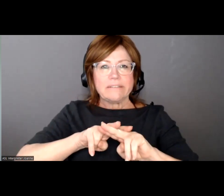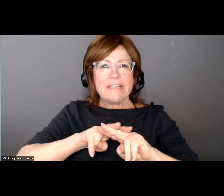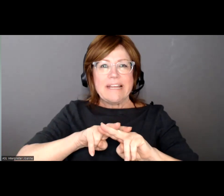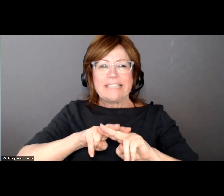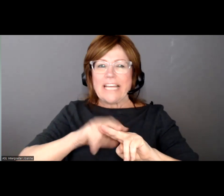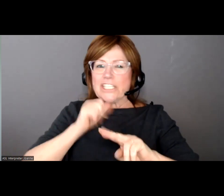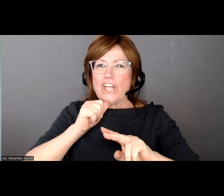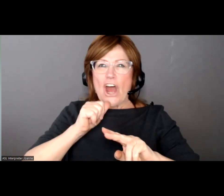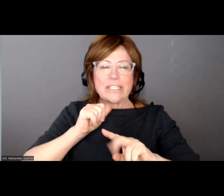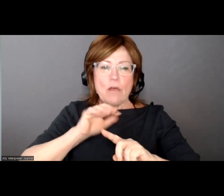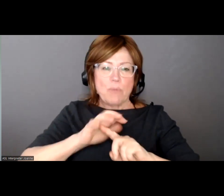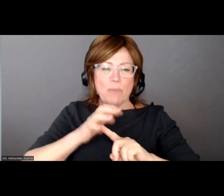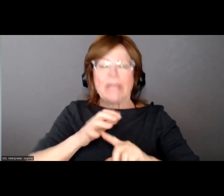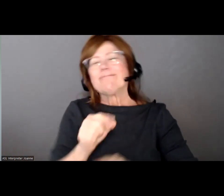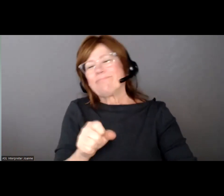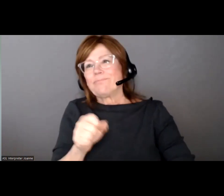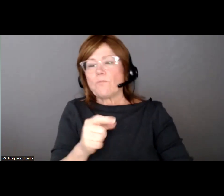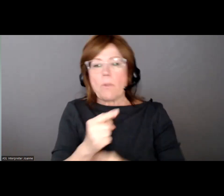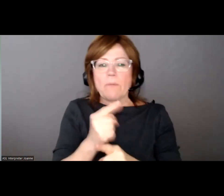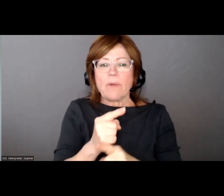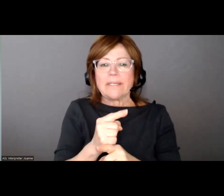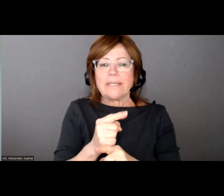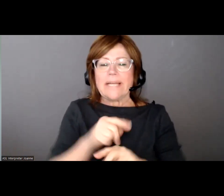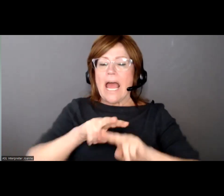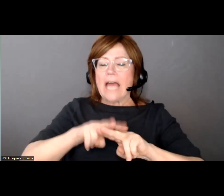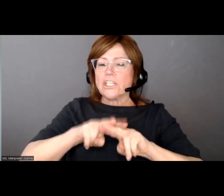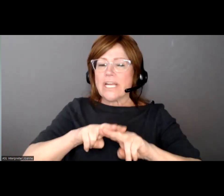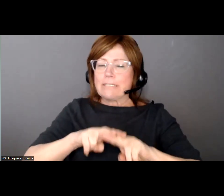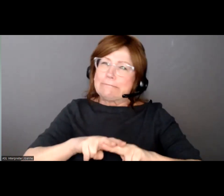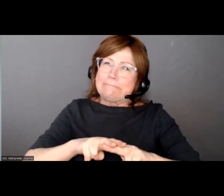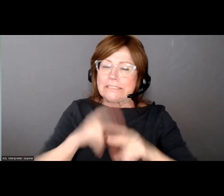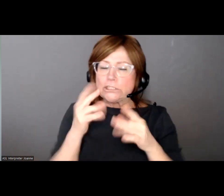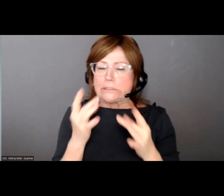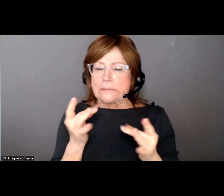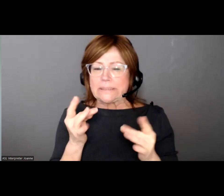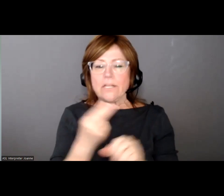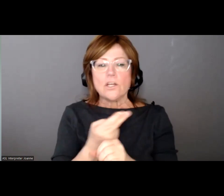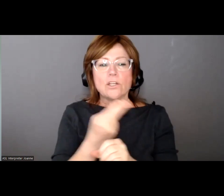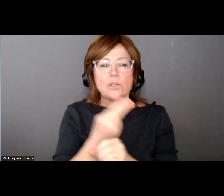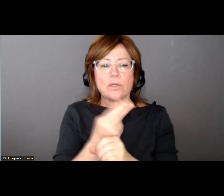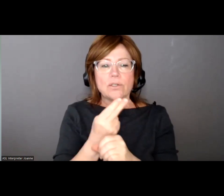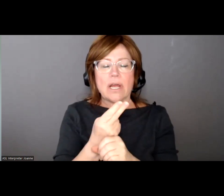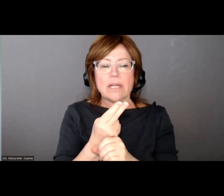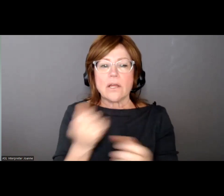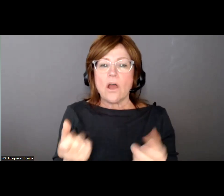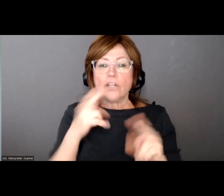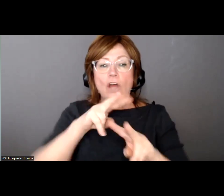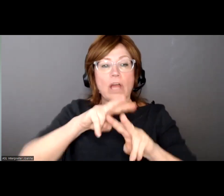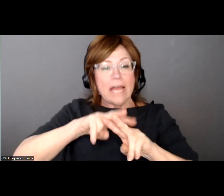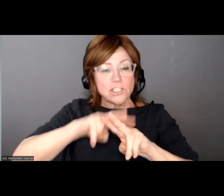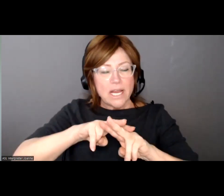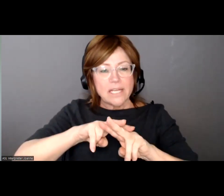so hashtags are a sort of a tricky sort of funny thing. So you want to use a lot of hashtags and you